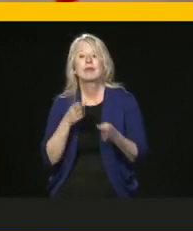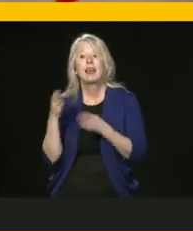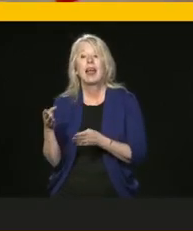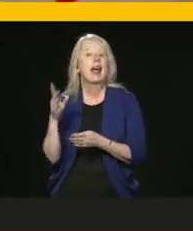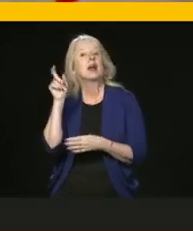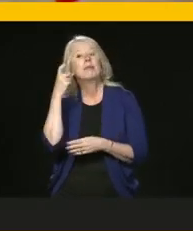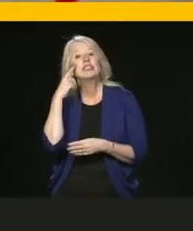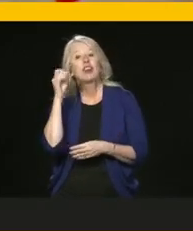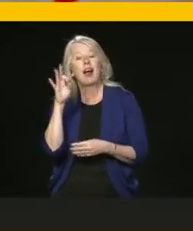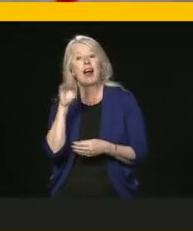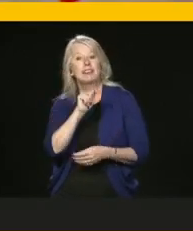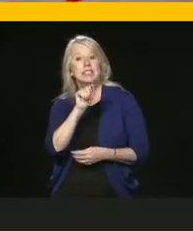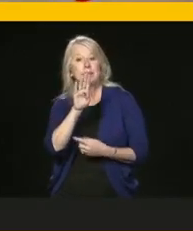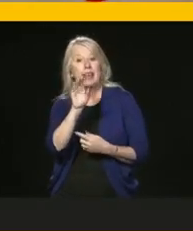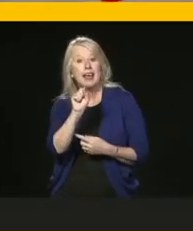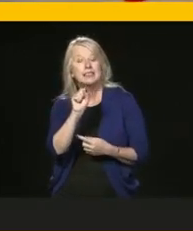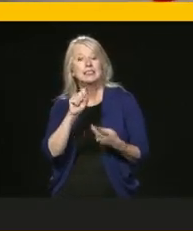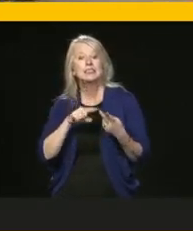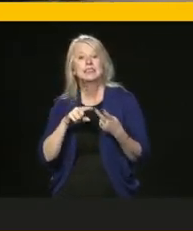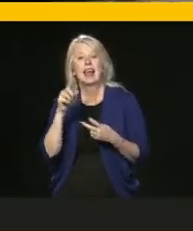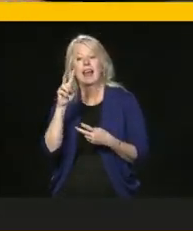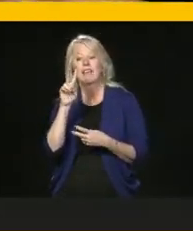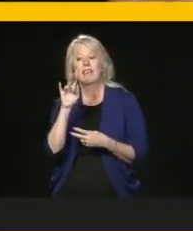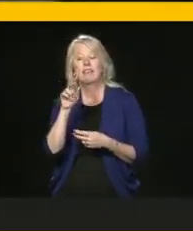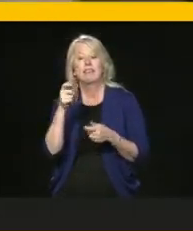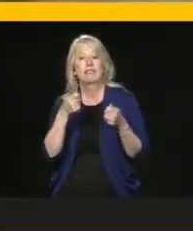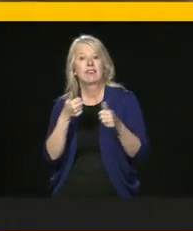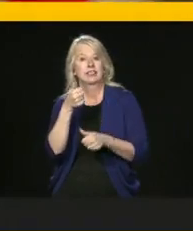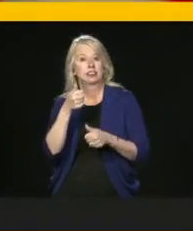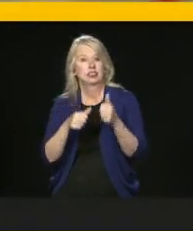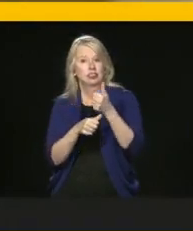COVID-19 Cabinet Committee, Jean-Yves Duclos.